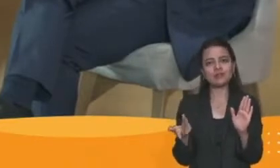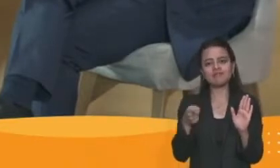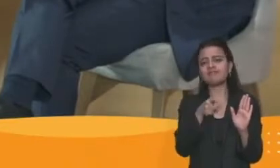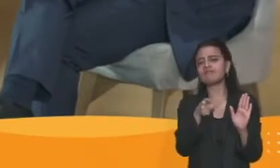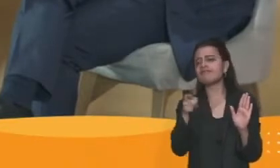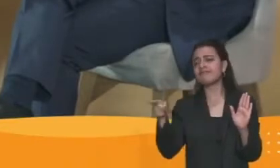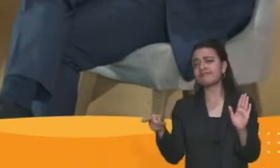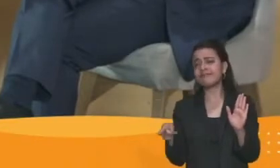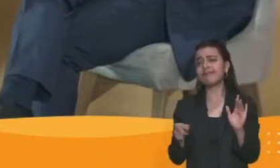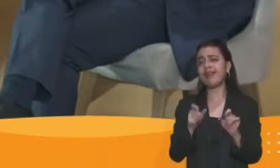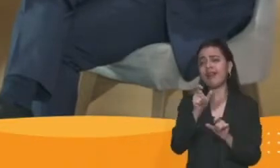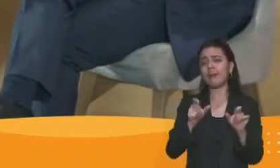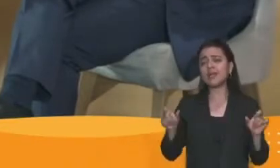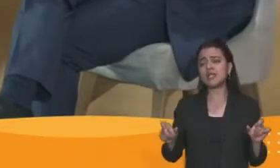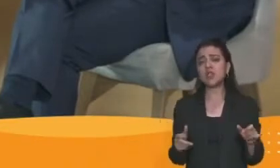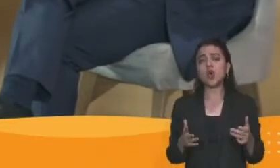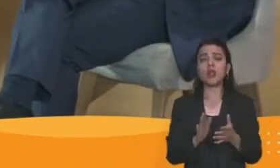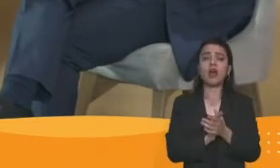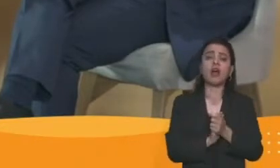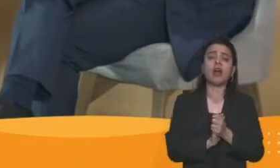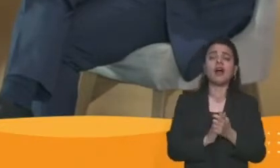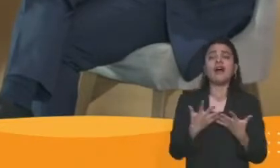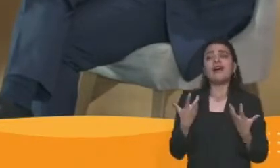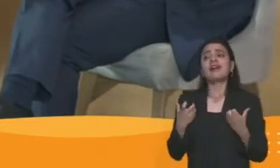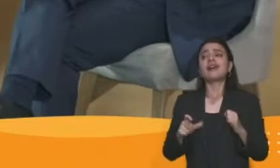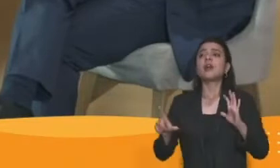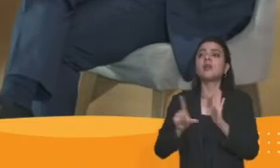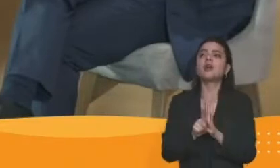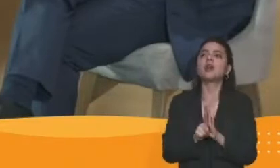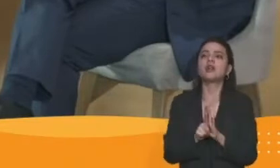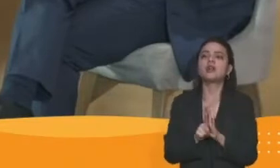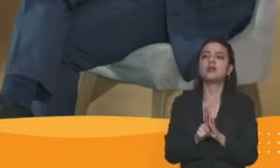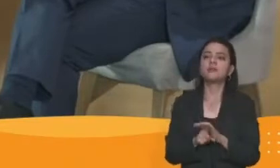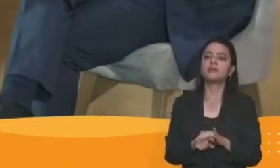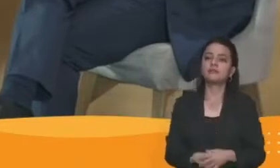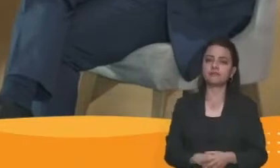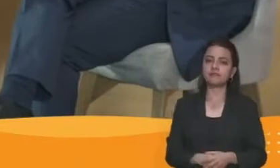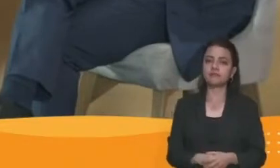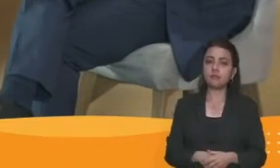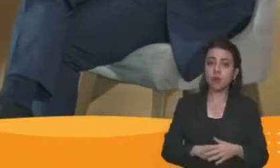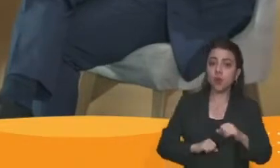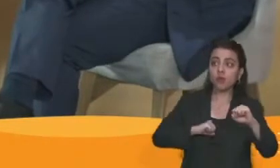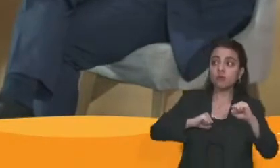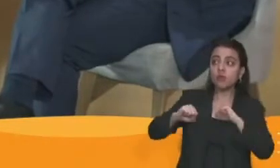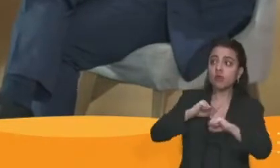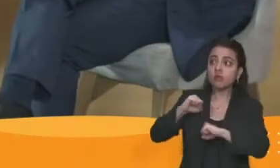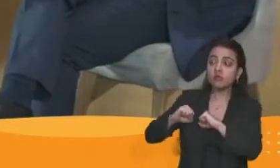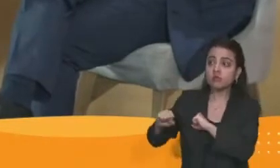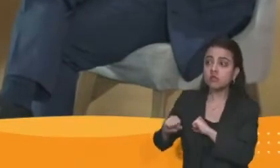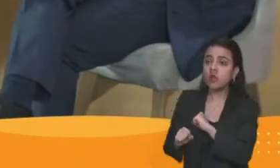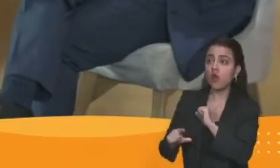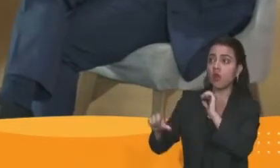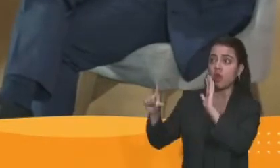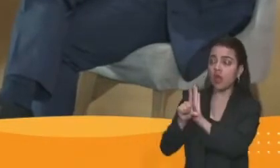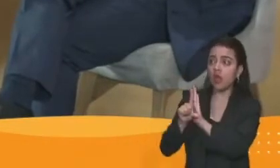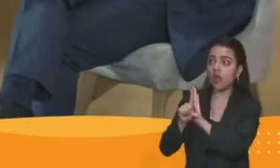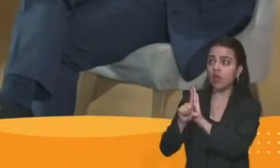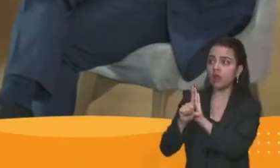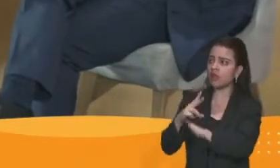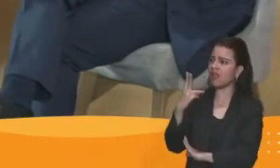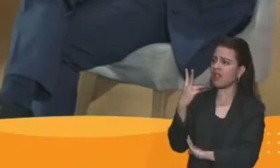that although there is a great number of miners that have that vocation of legality, unfortunately, there is a